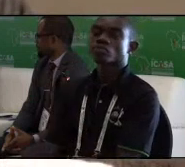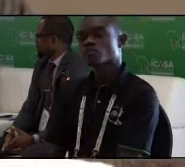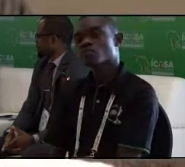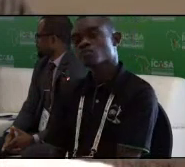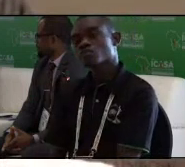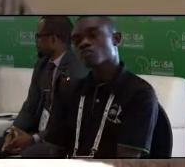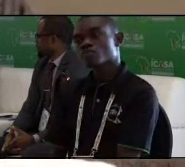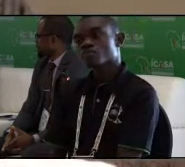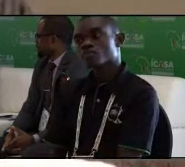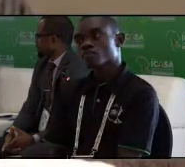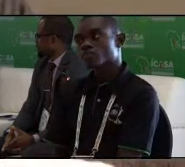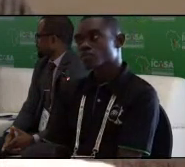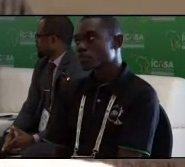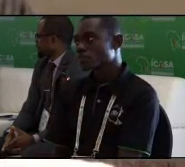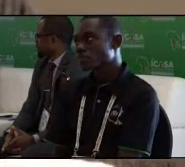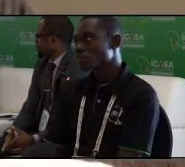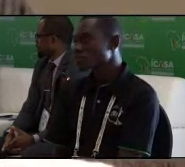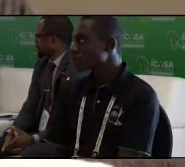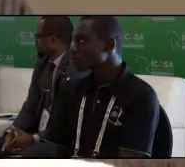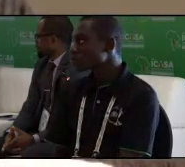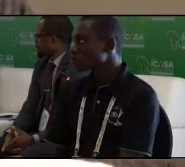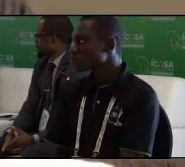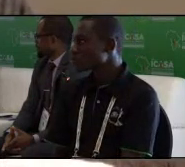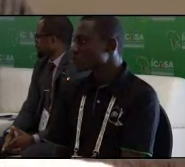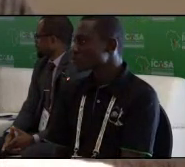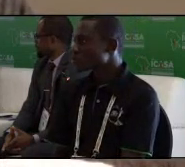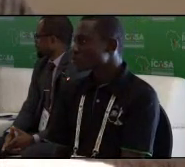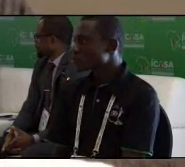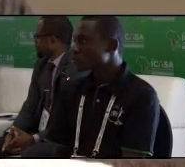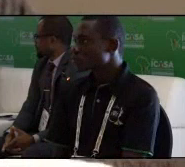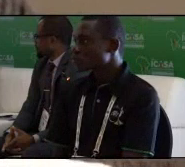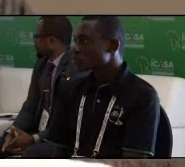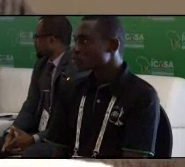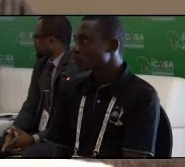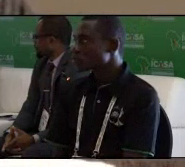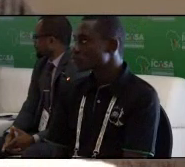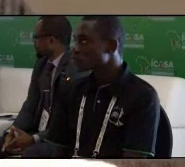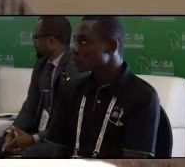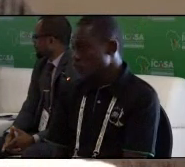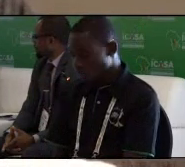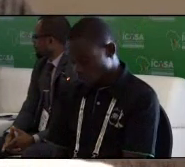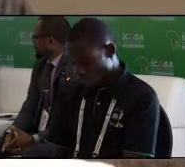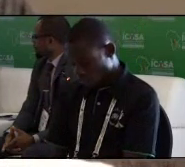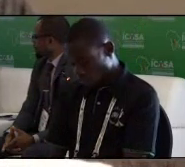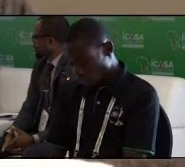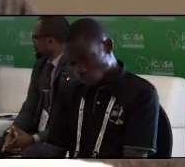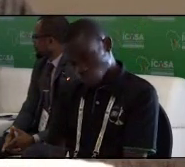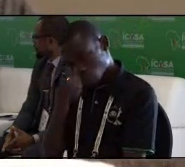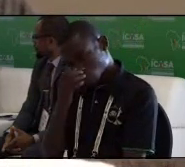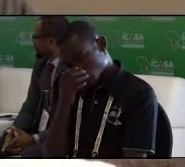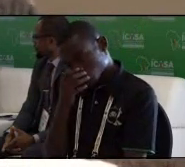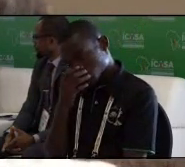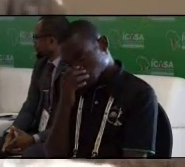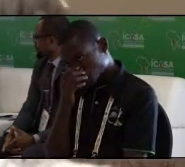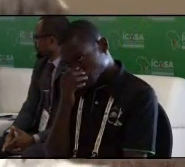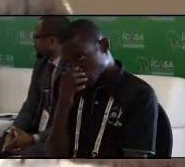Yeah, just know what's happening. Thanks so much. So the question is more the price of the test,